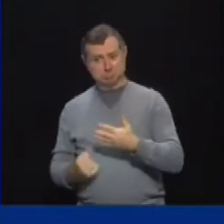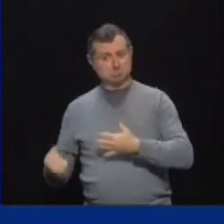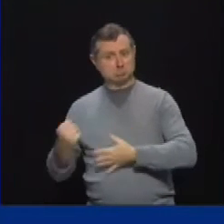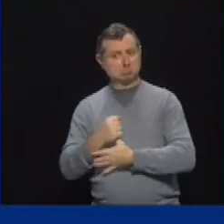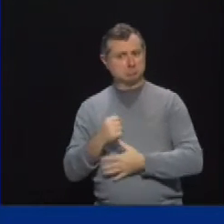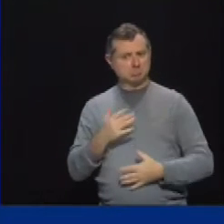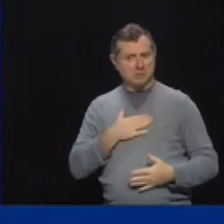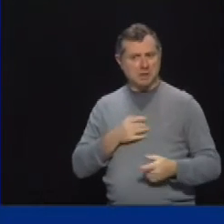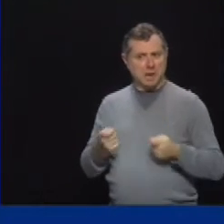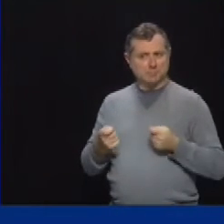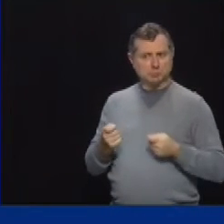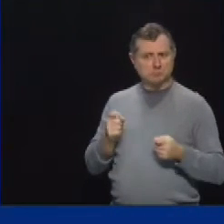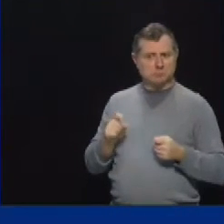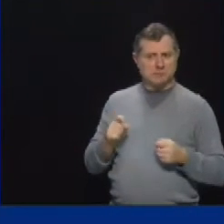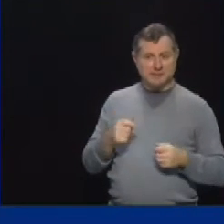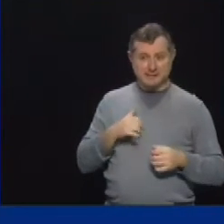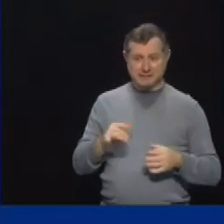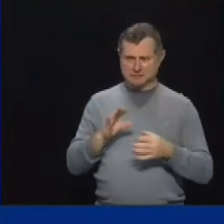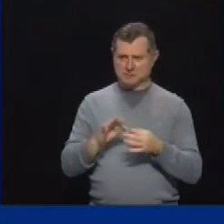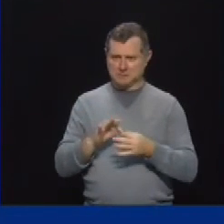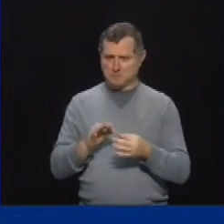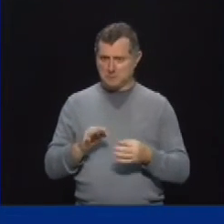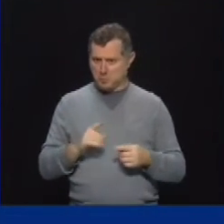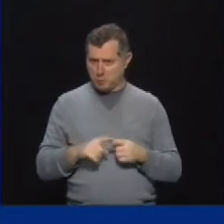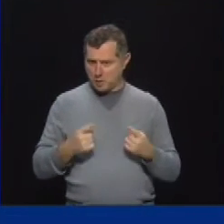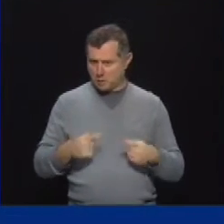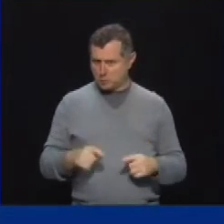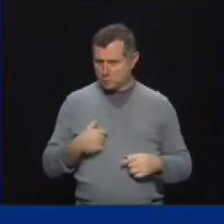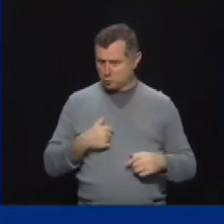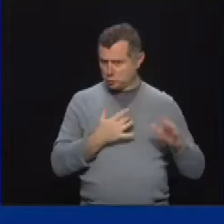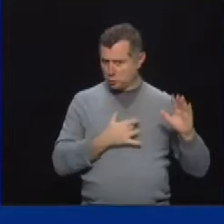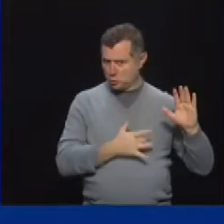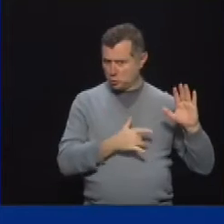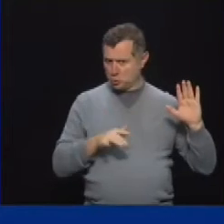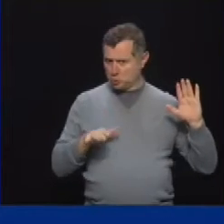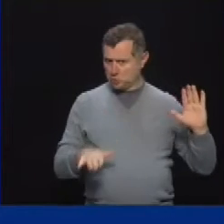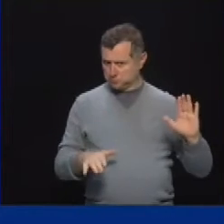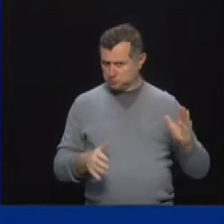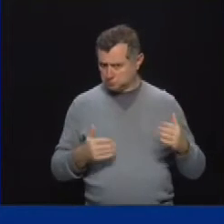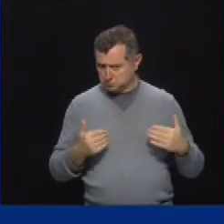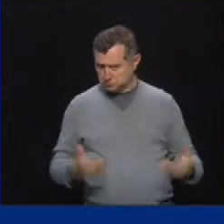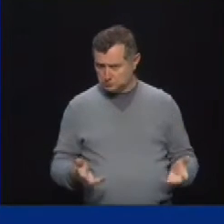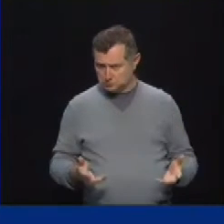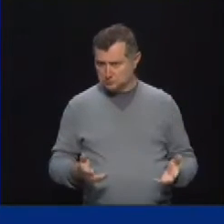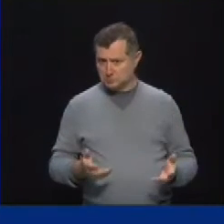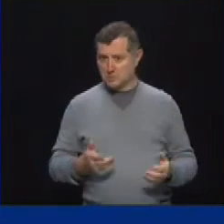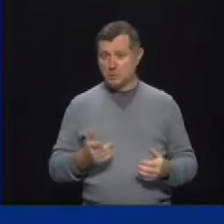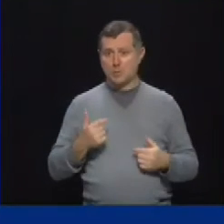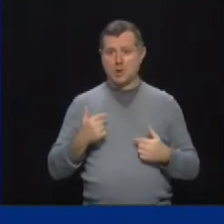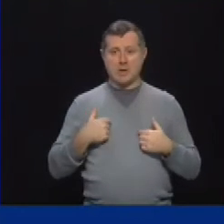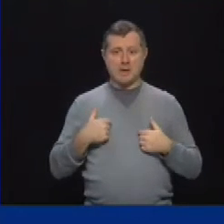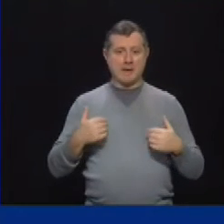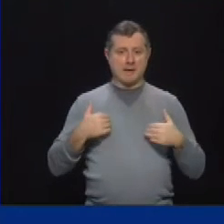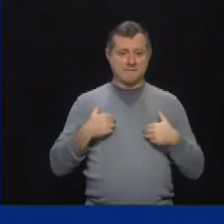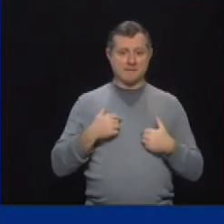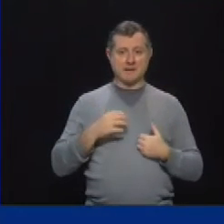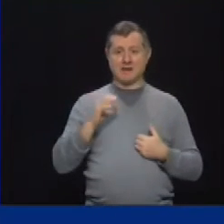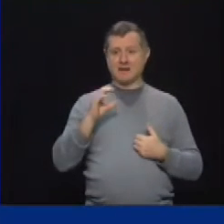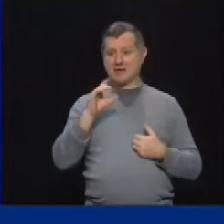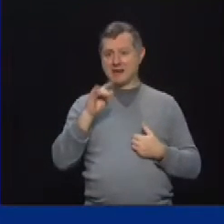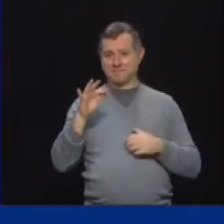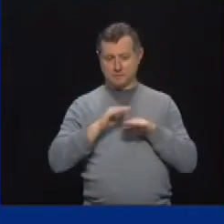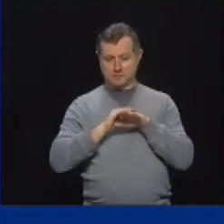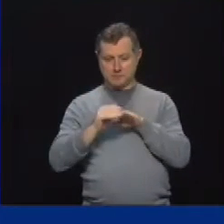was sworn in, that I want to get this done. We have a cliff. People will fall off this cliff if we don't take action within days.